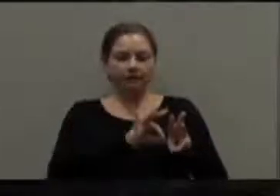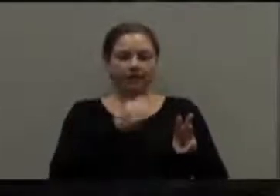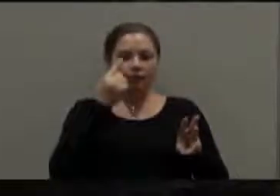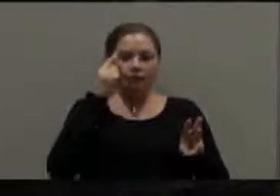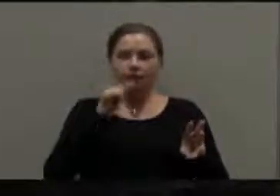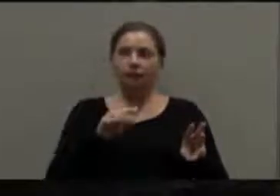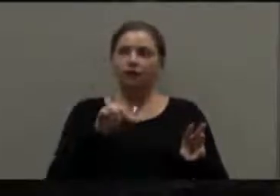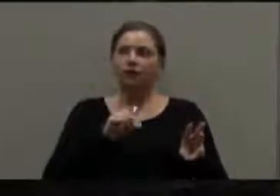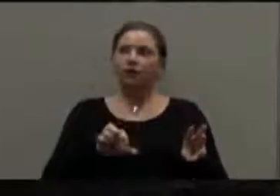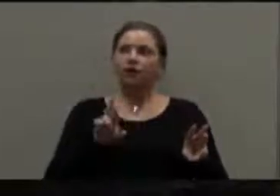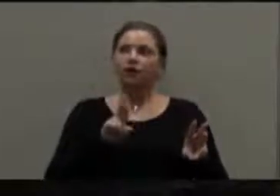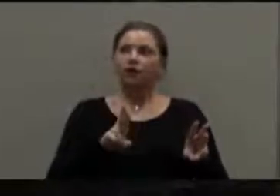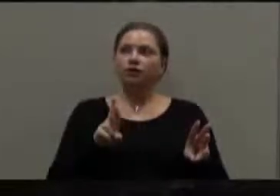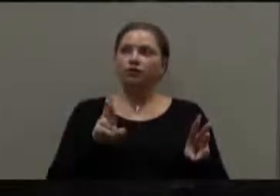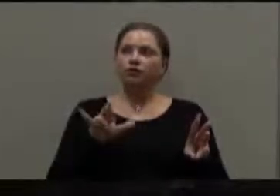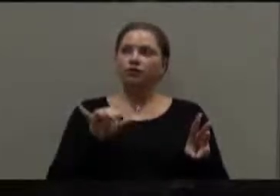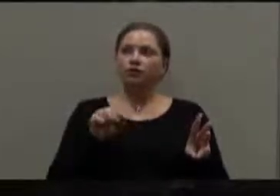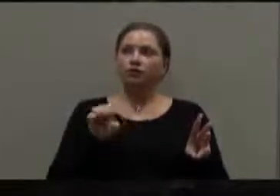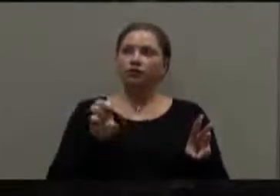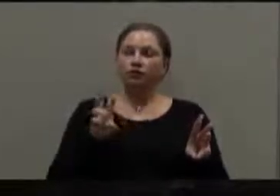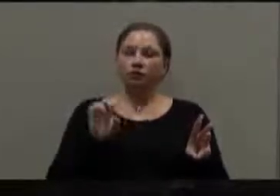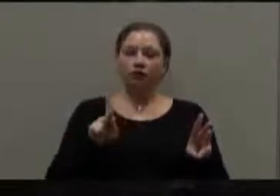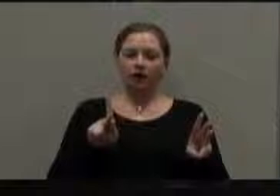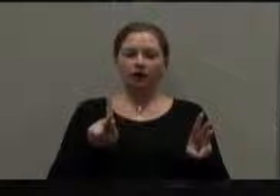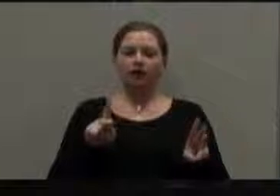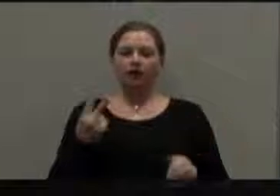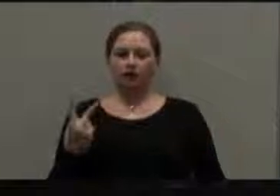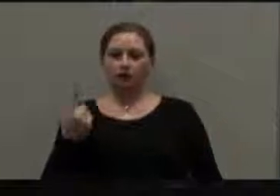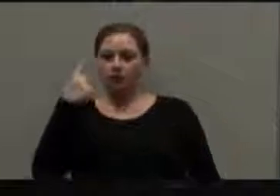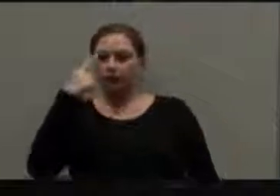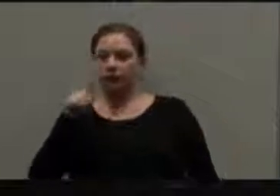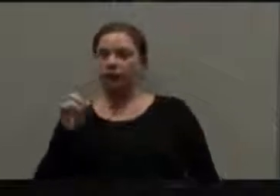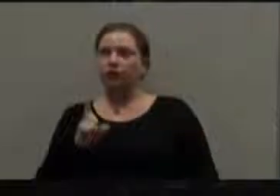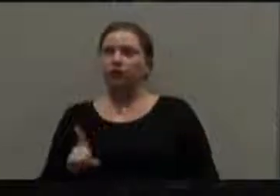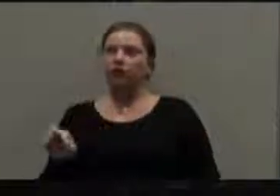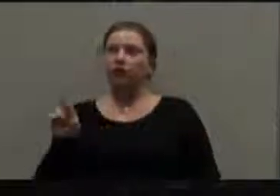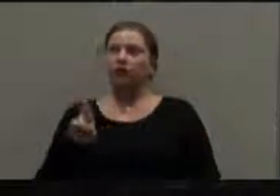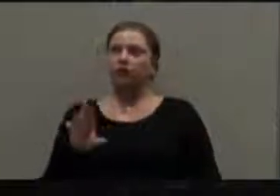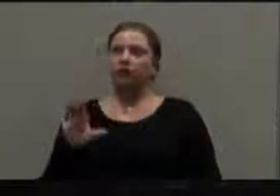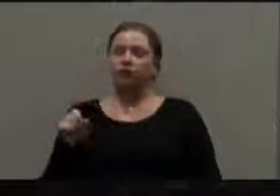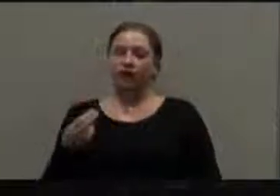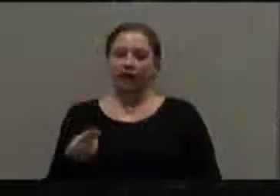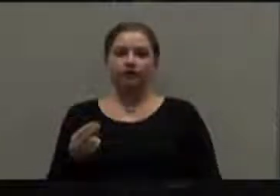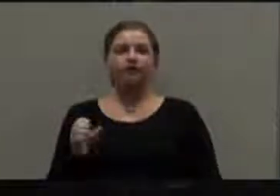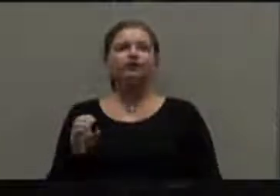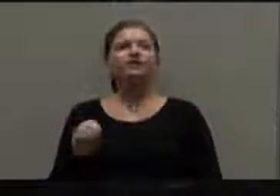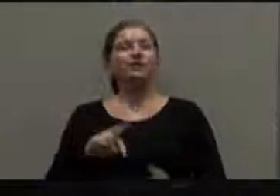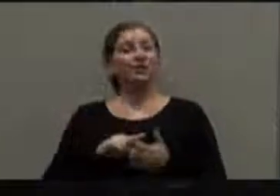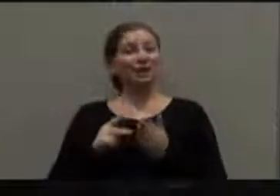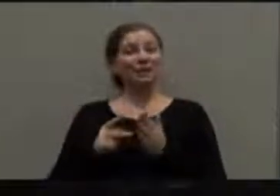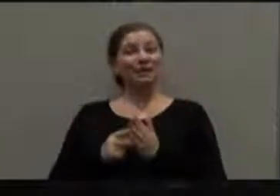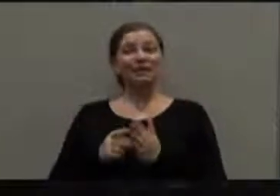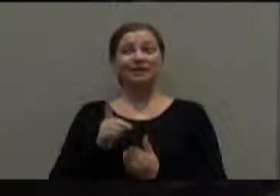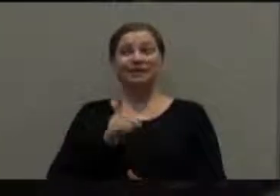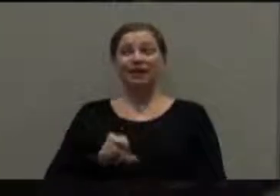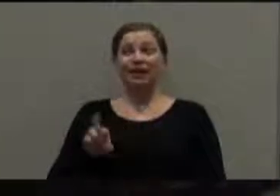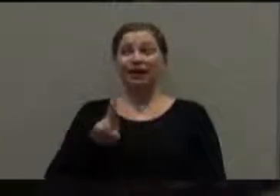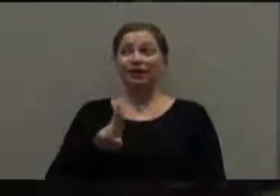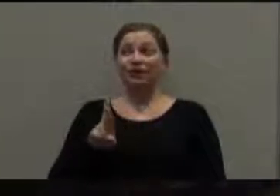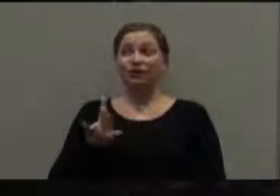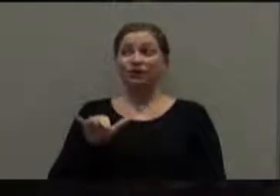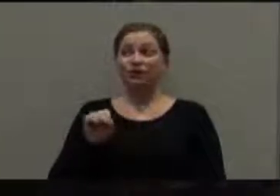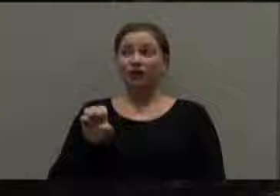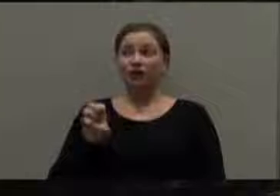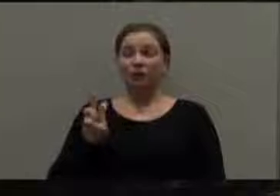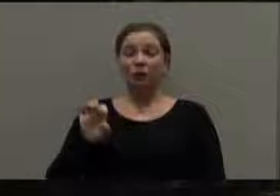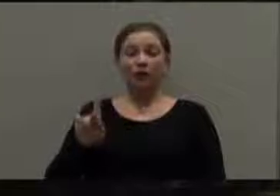Dr. Cash. So Dr. Rysewyk is our next superintendent. Congratulations, Dr.